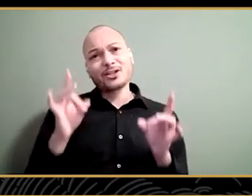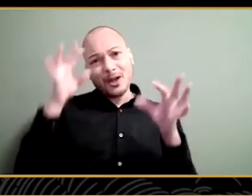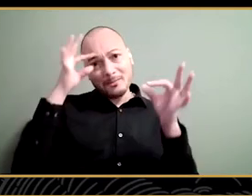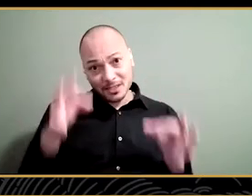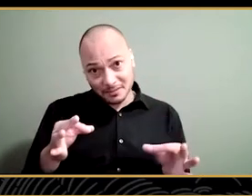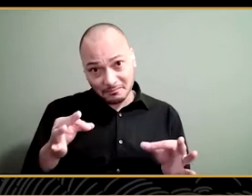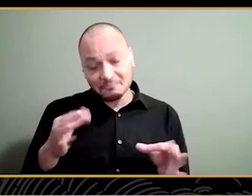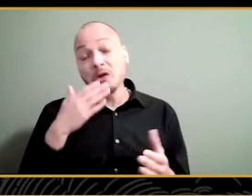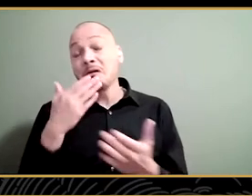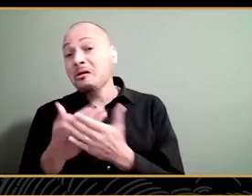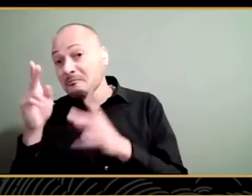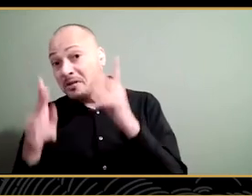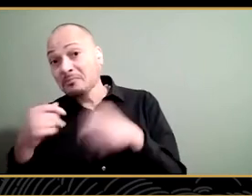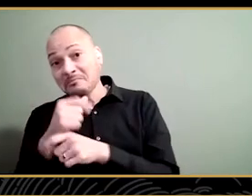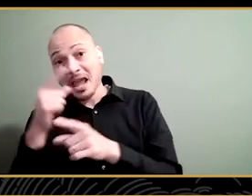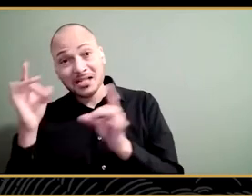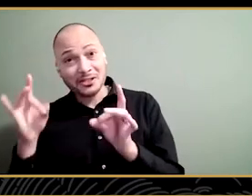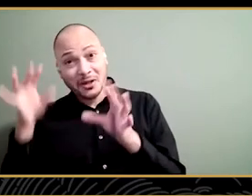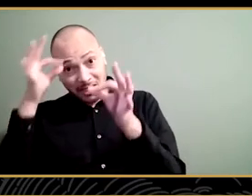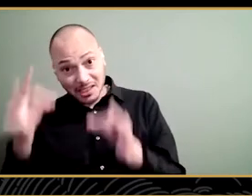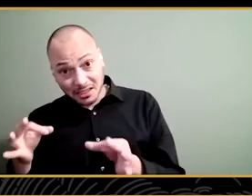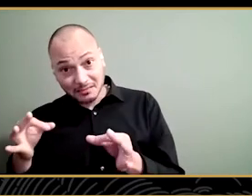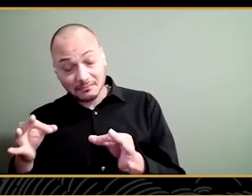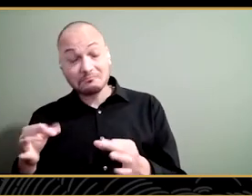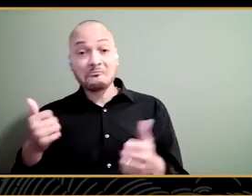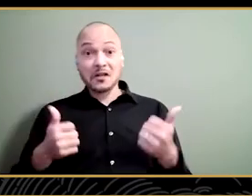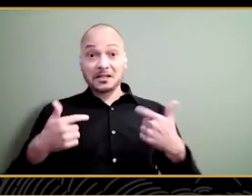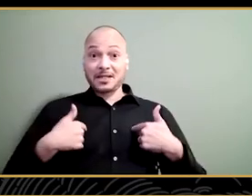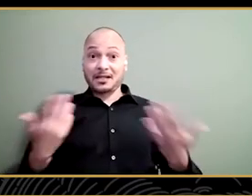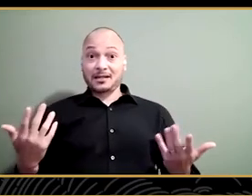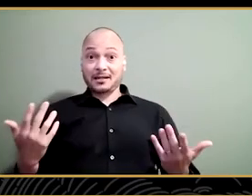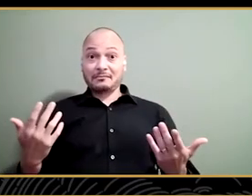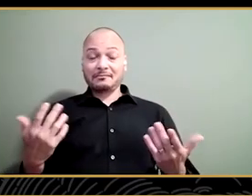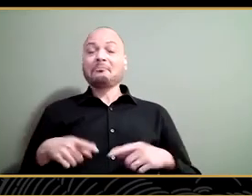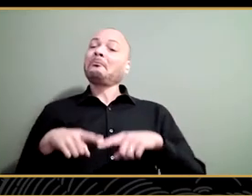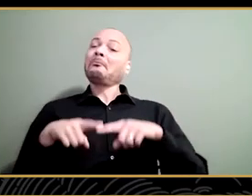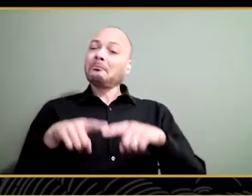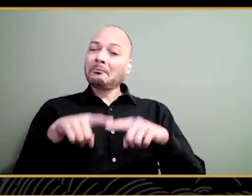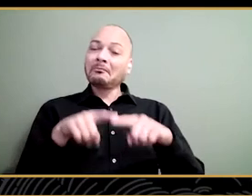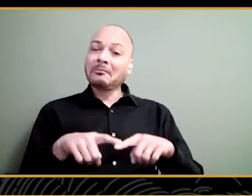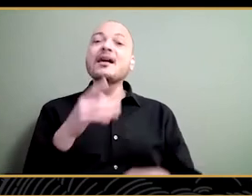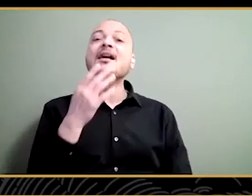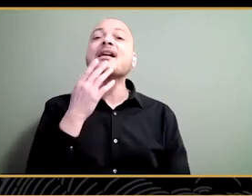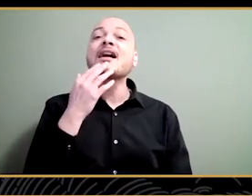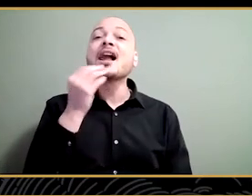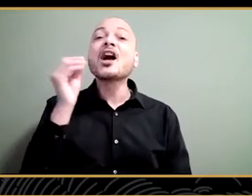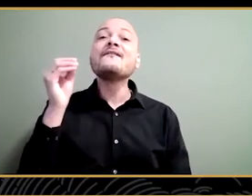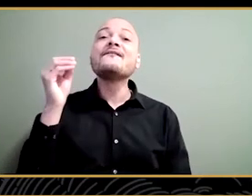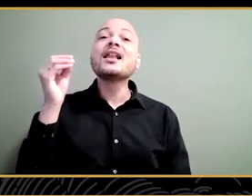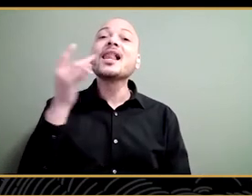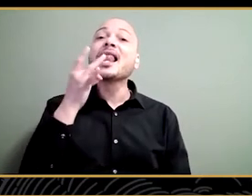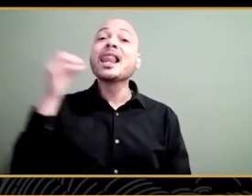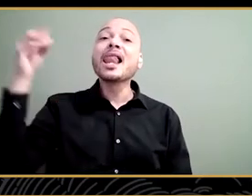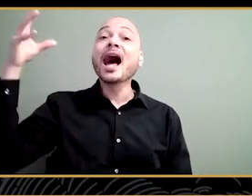made terrible decisions. Which was I? It depended on the color of light in the bathroom, the